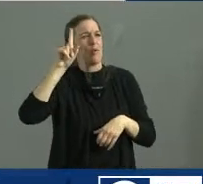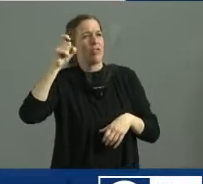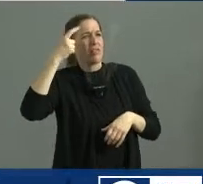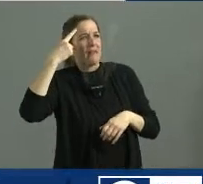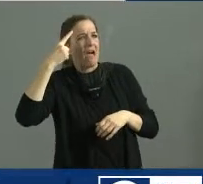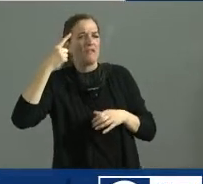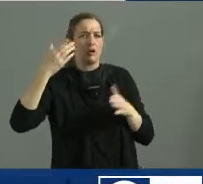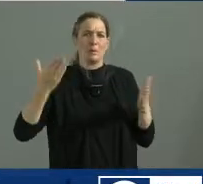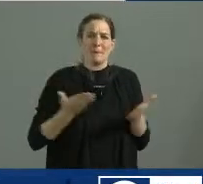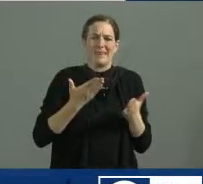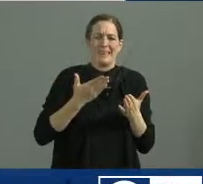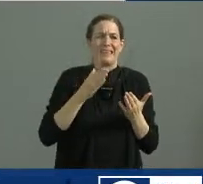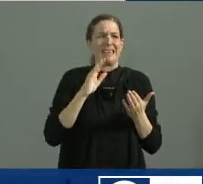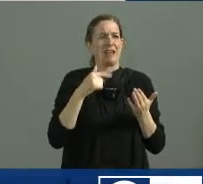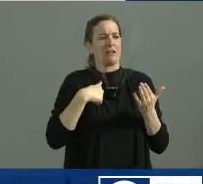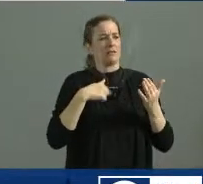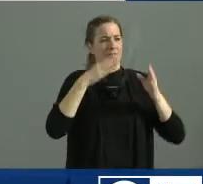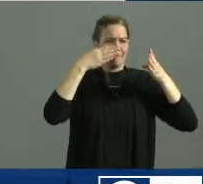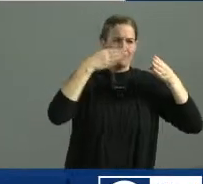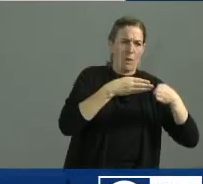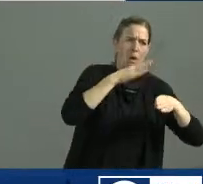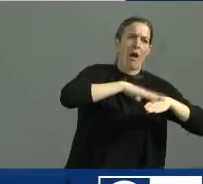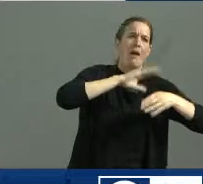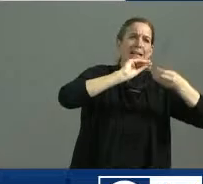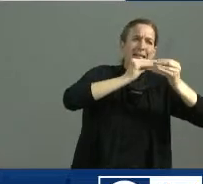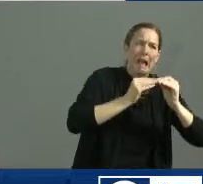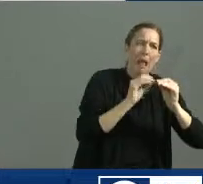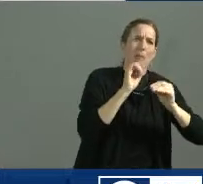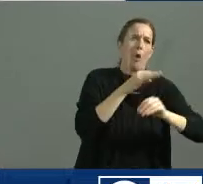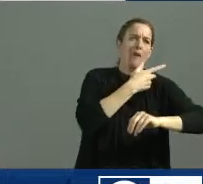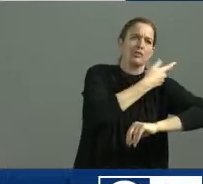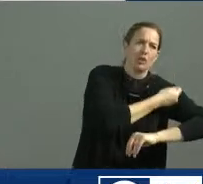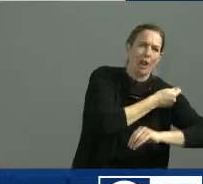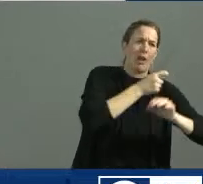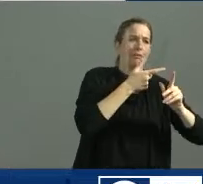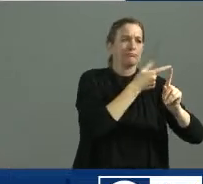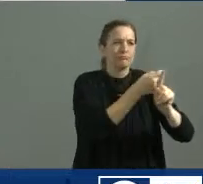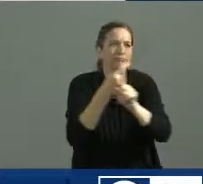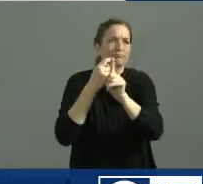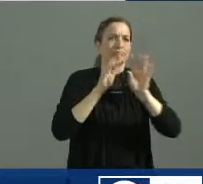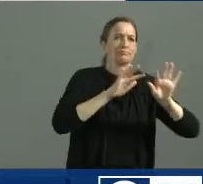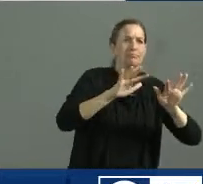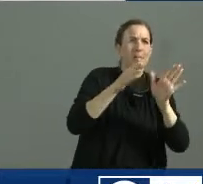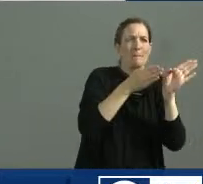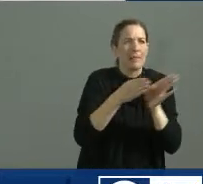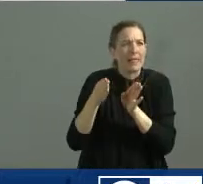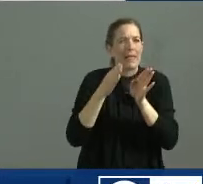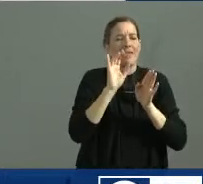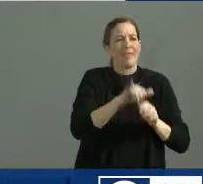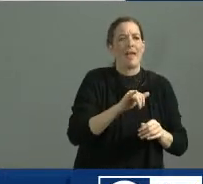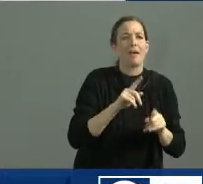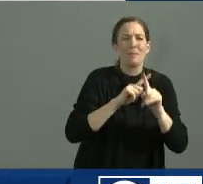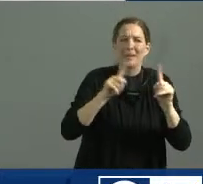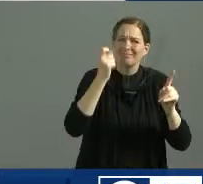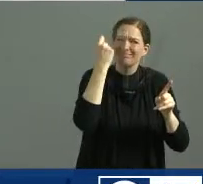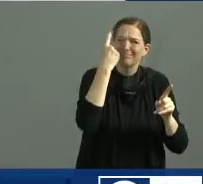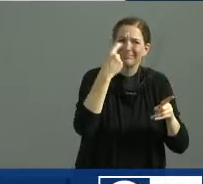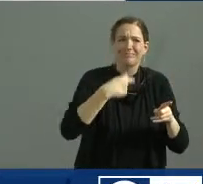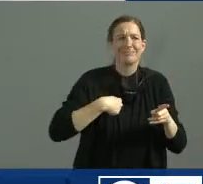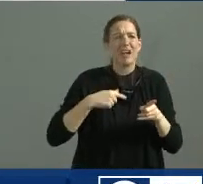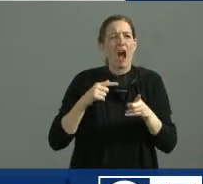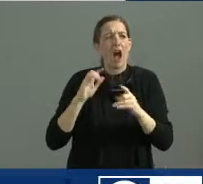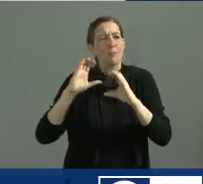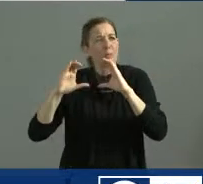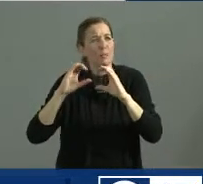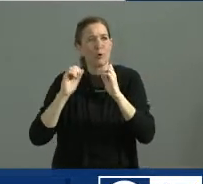But I will say, you know, we work very closely with his team. I am in daily communications with them. They are